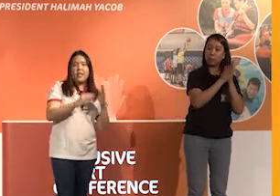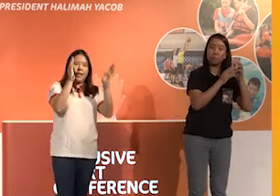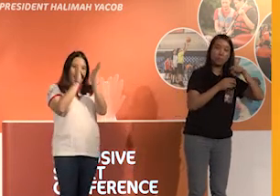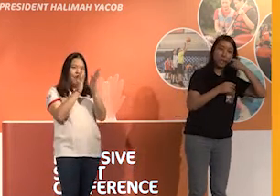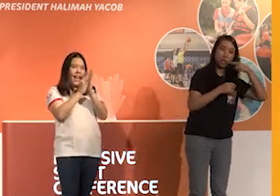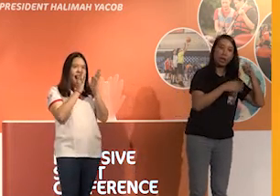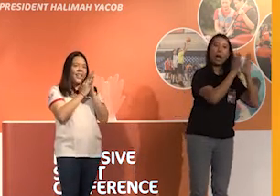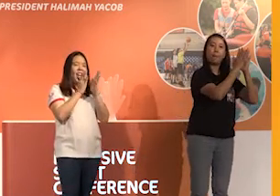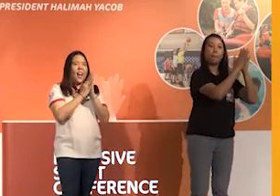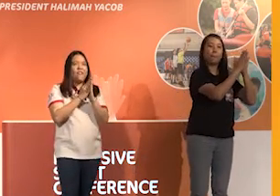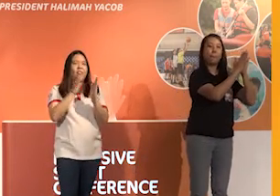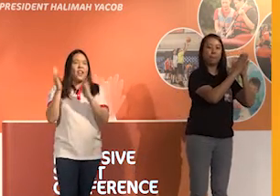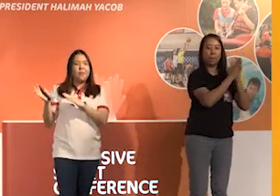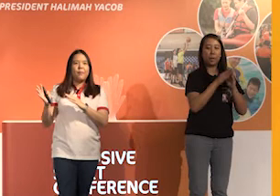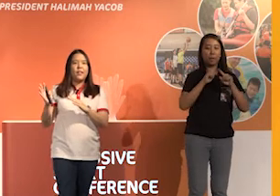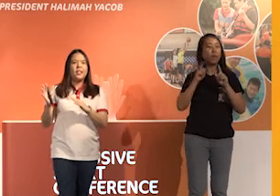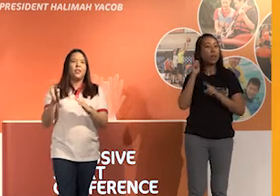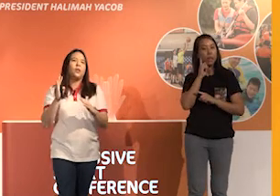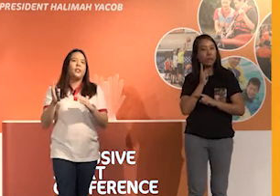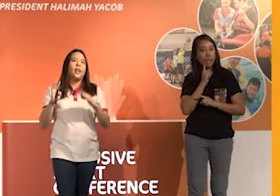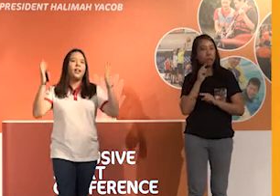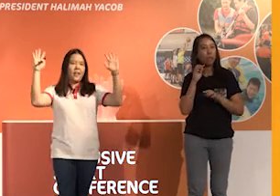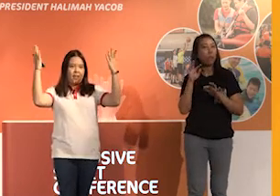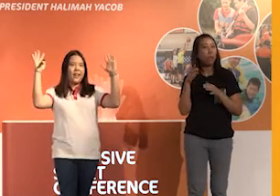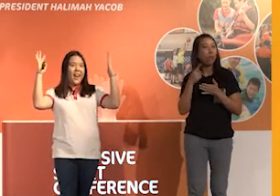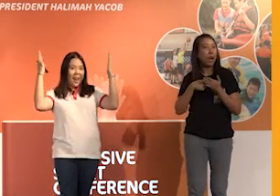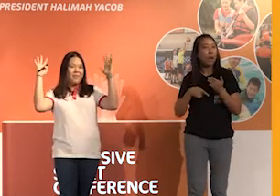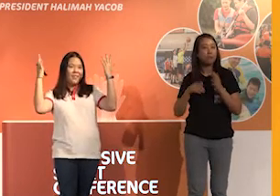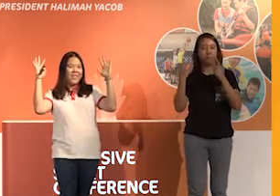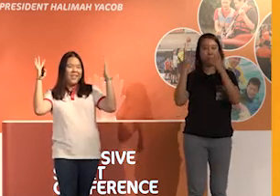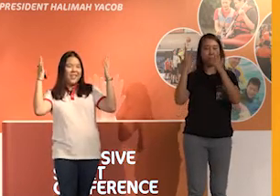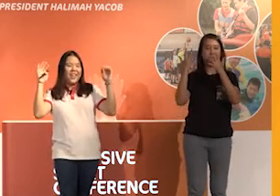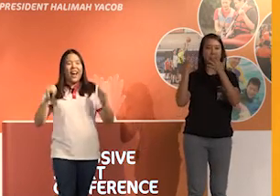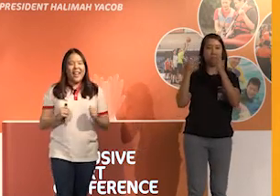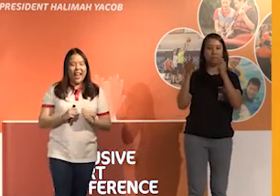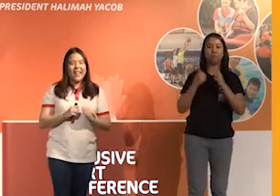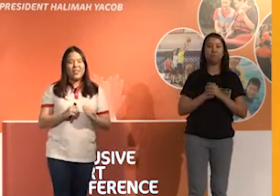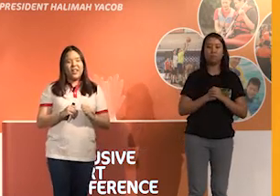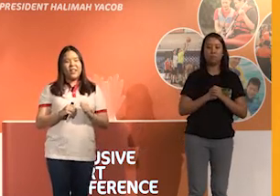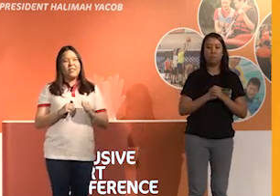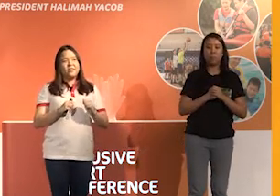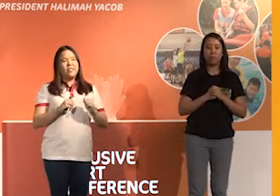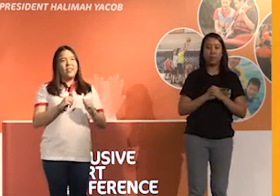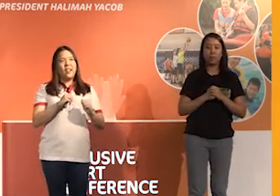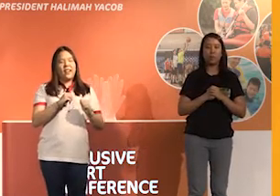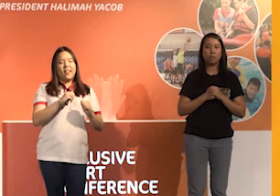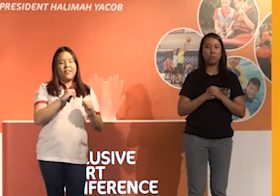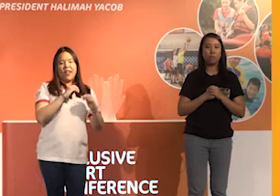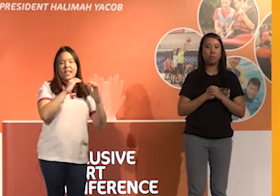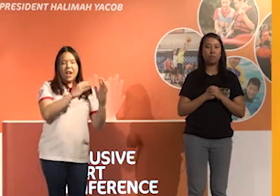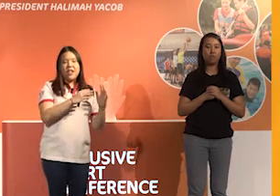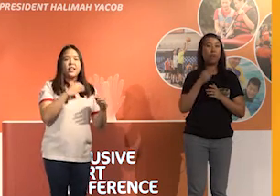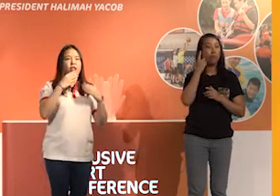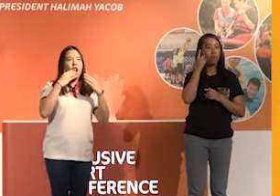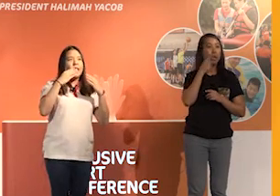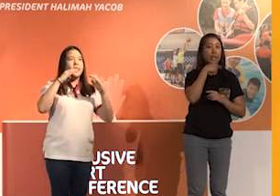hearing is clap, right? And for deaf people you will say clap. And then for